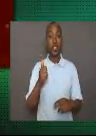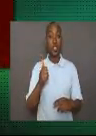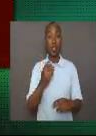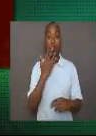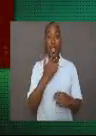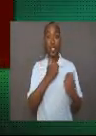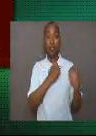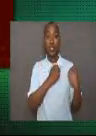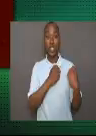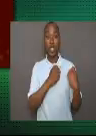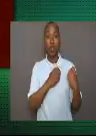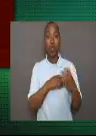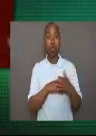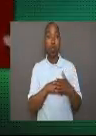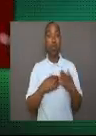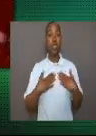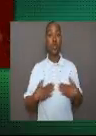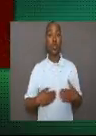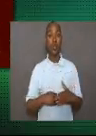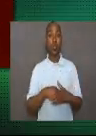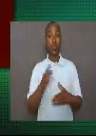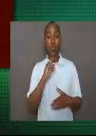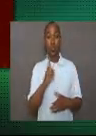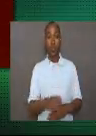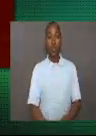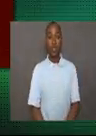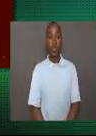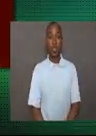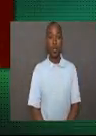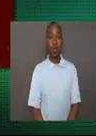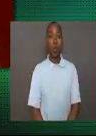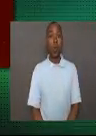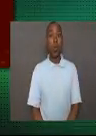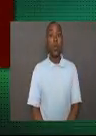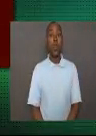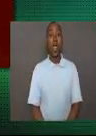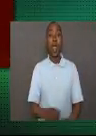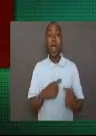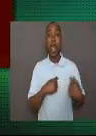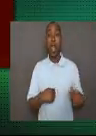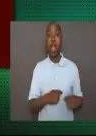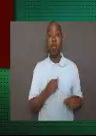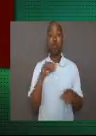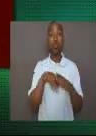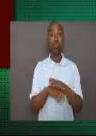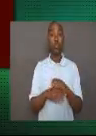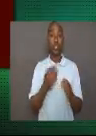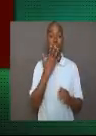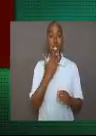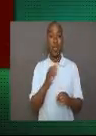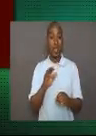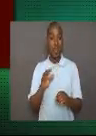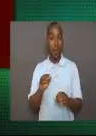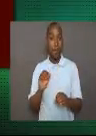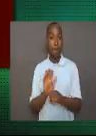heart. They must be able to endure the pumping of the heart, which forces